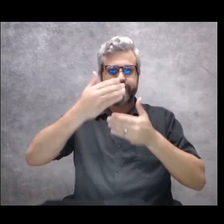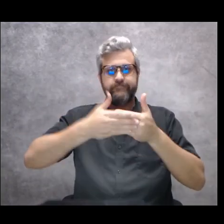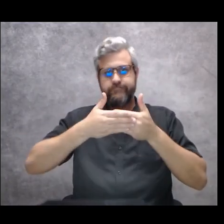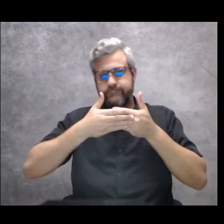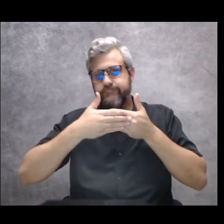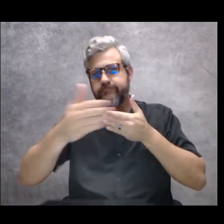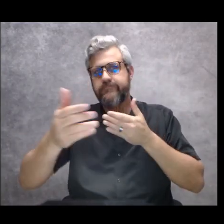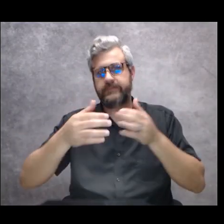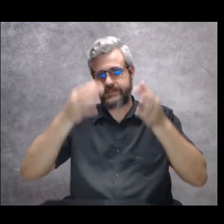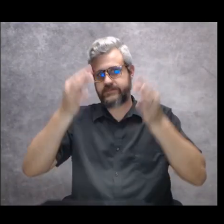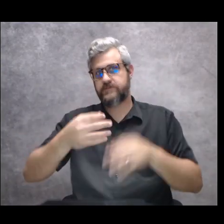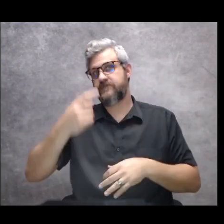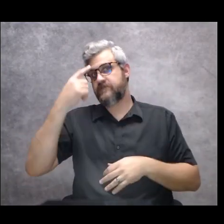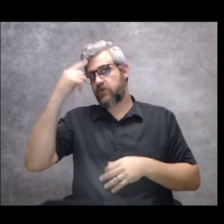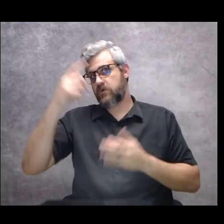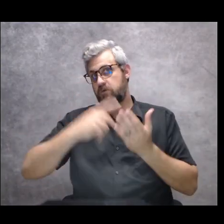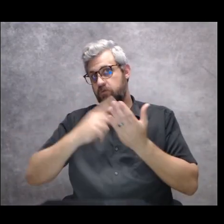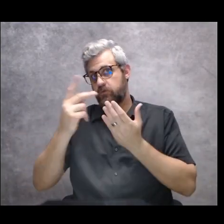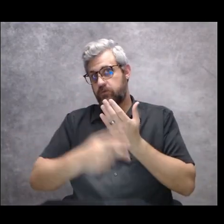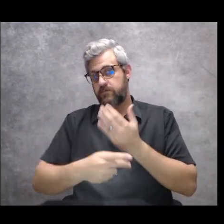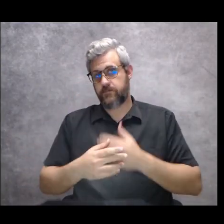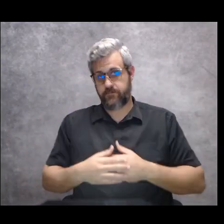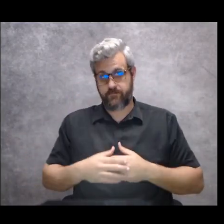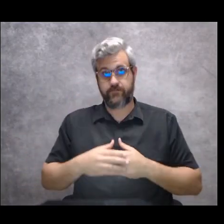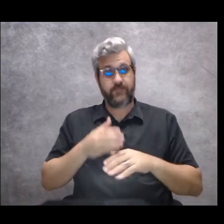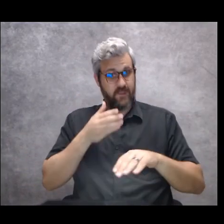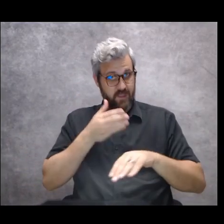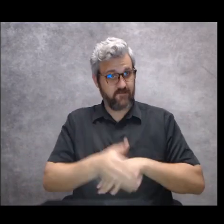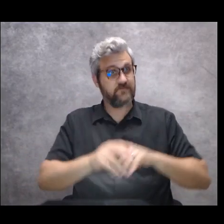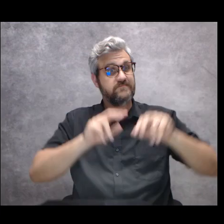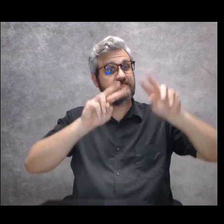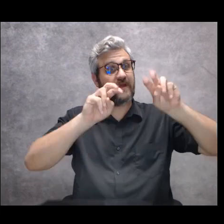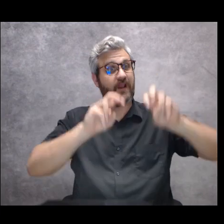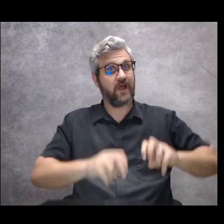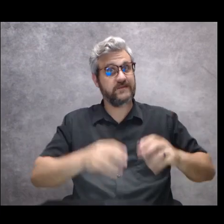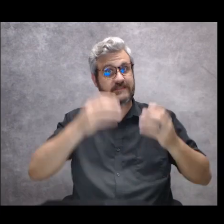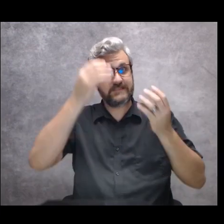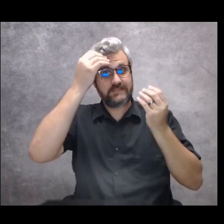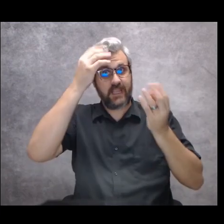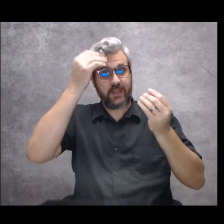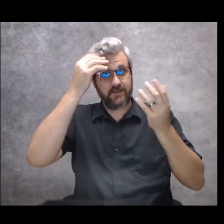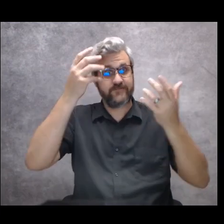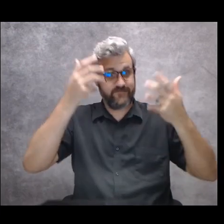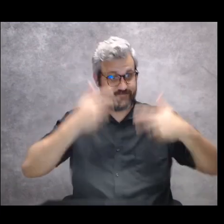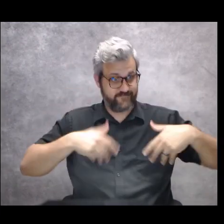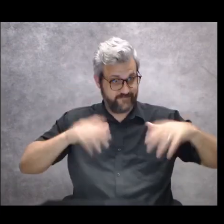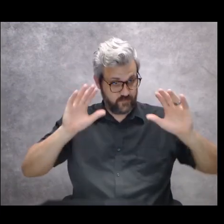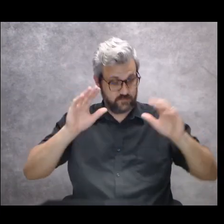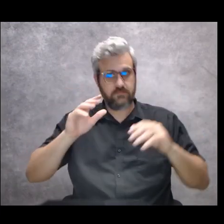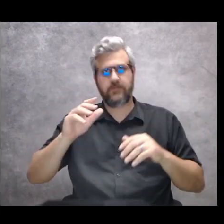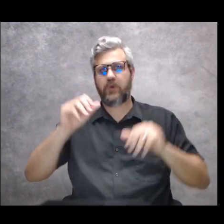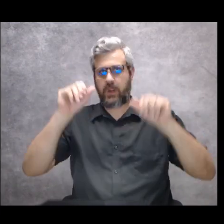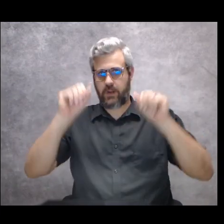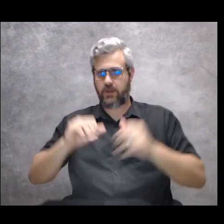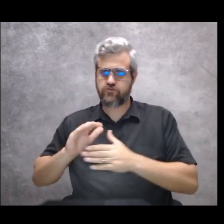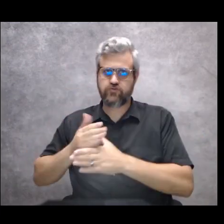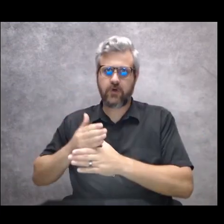After analyzing the data and improvement ideas could be shared with the supervisors and the GT